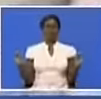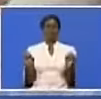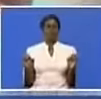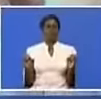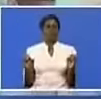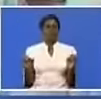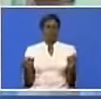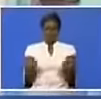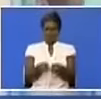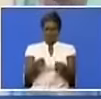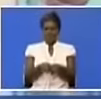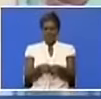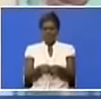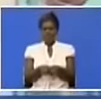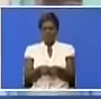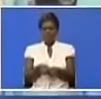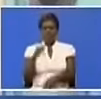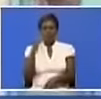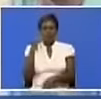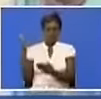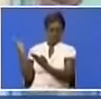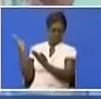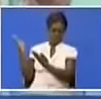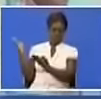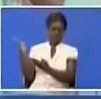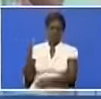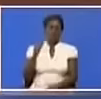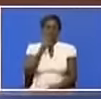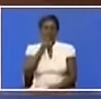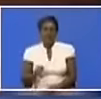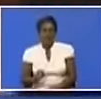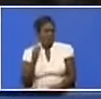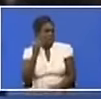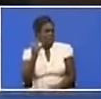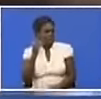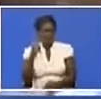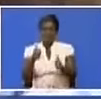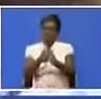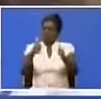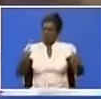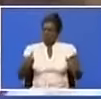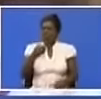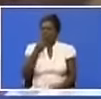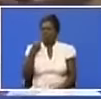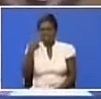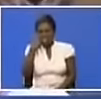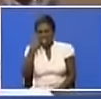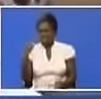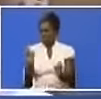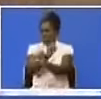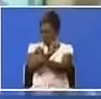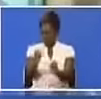A seemingly bitter and devastated Gladys Njoki, the boy's grandmother refutes the head teacher's claims that the late Kevin Kagurwa had been